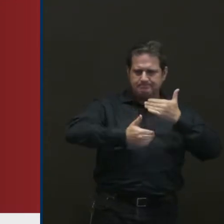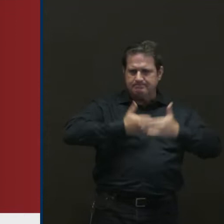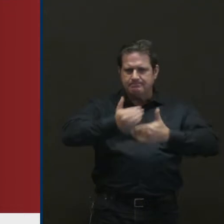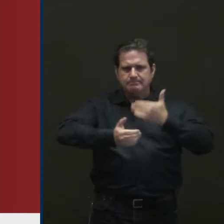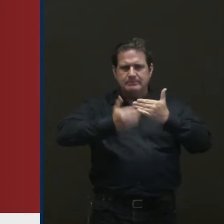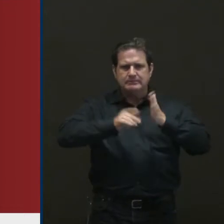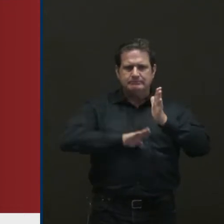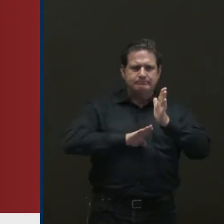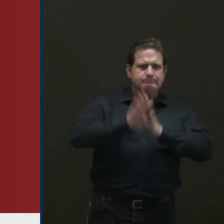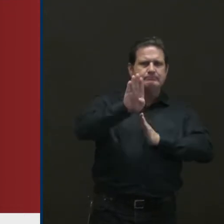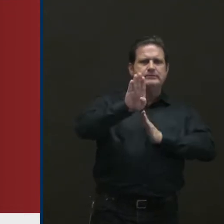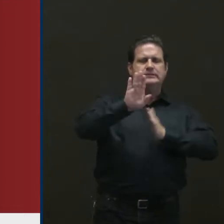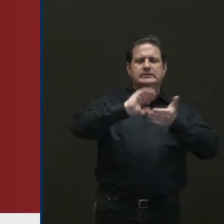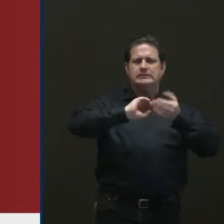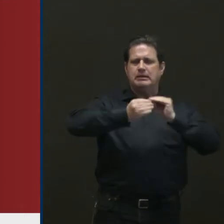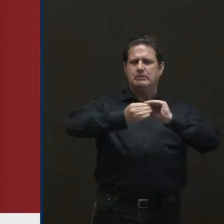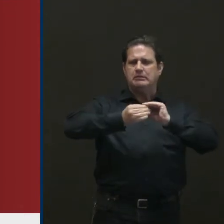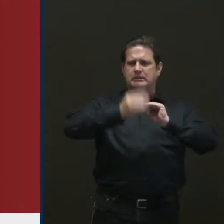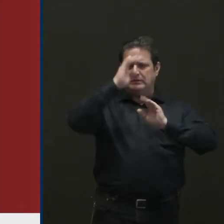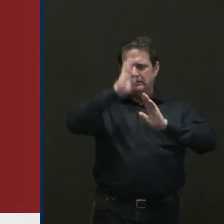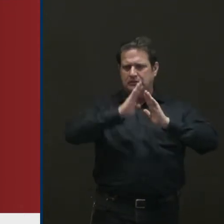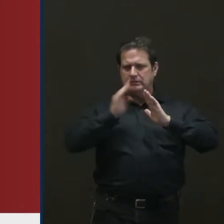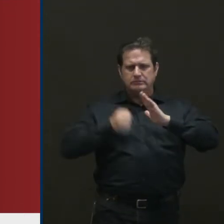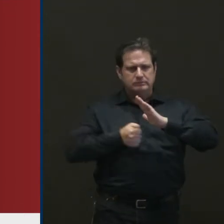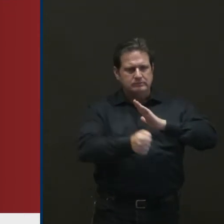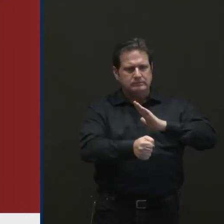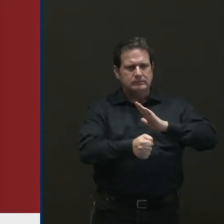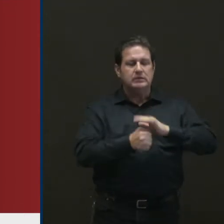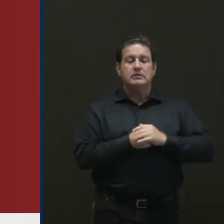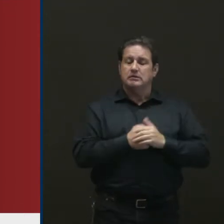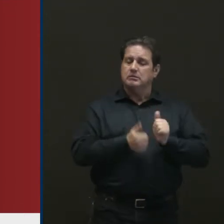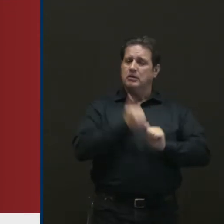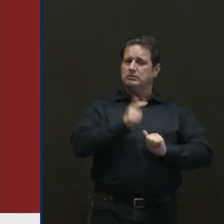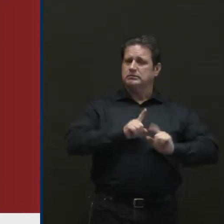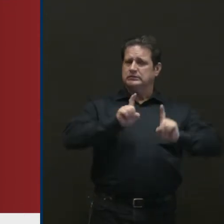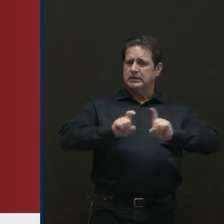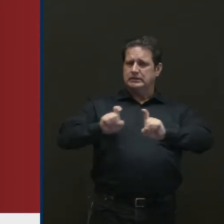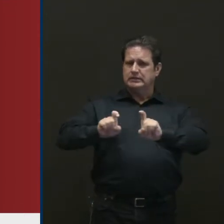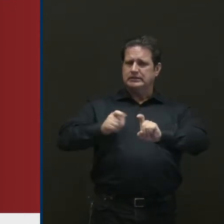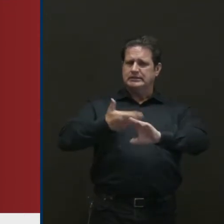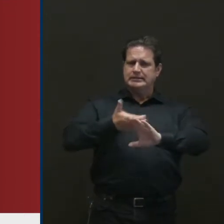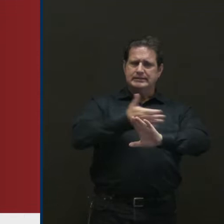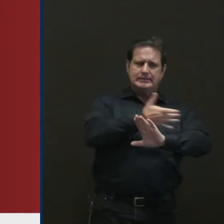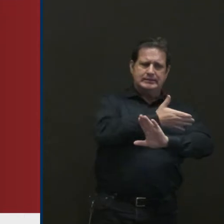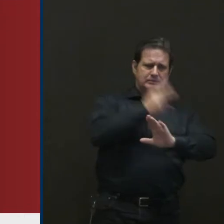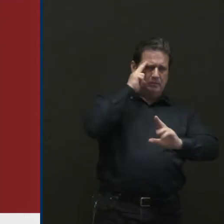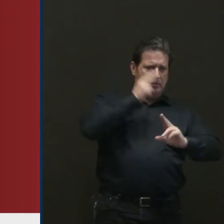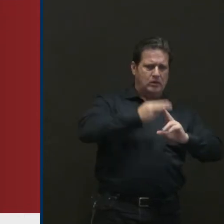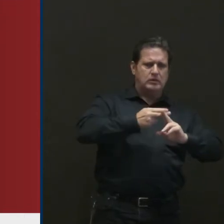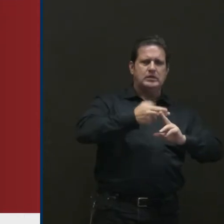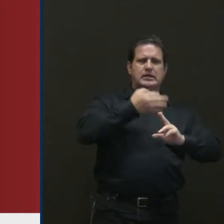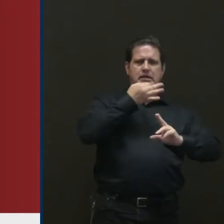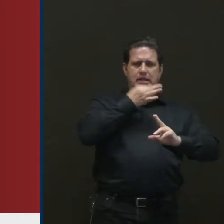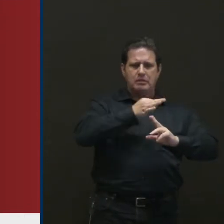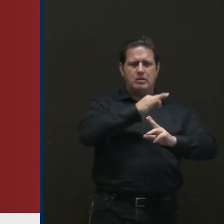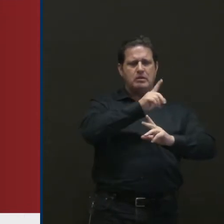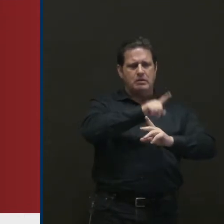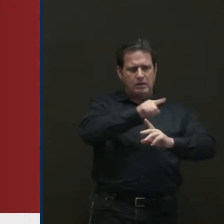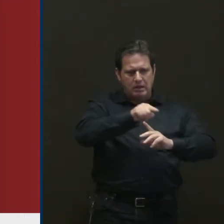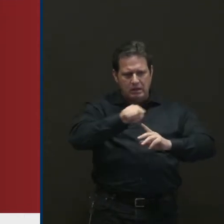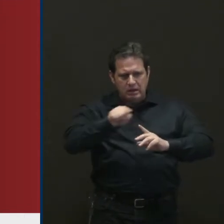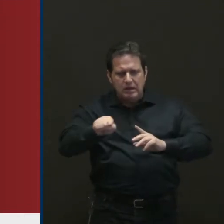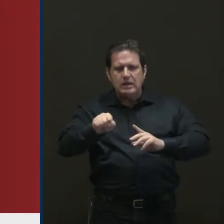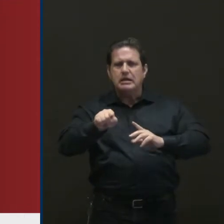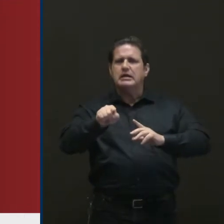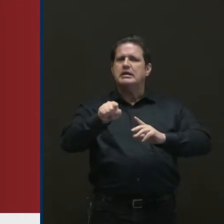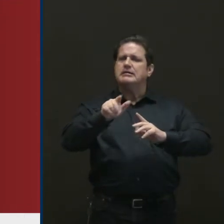in the number of hospitalizations, and most of the testing back in those early days in March and into April were done